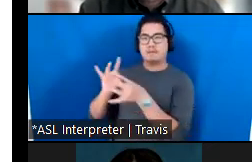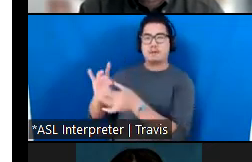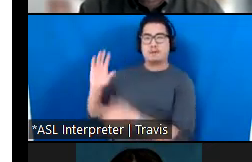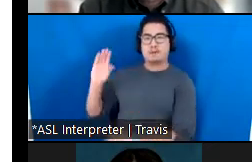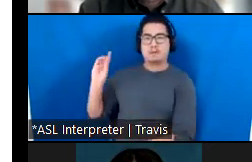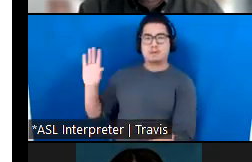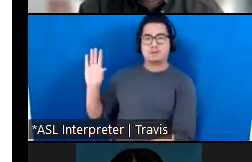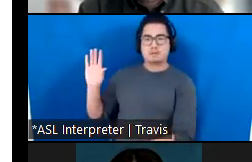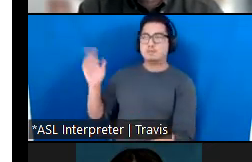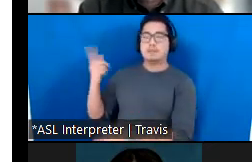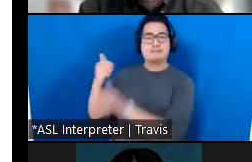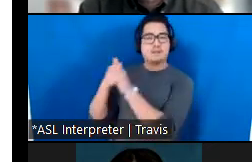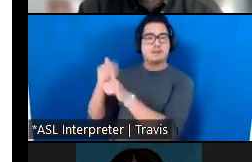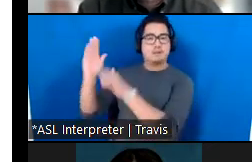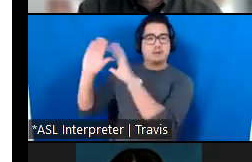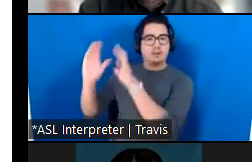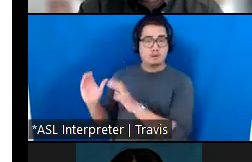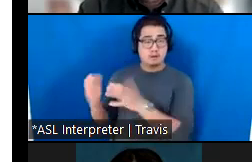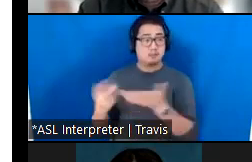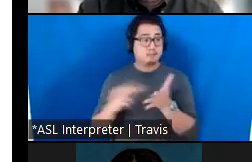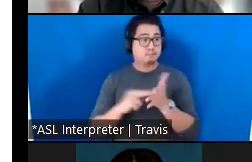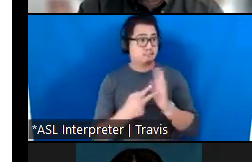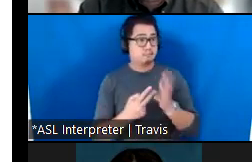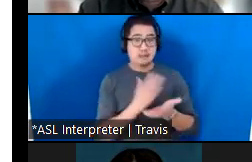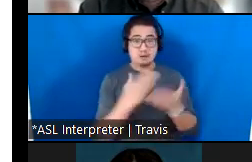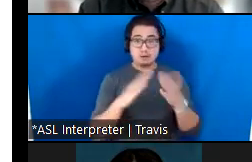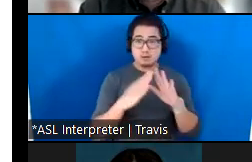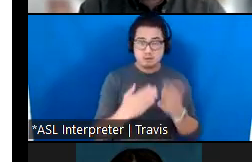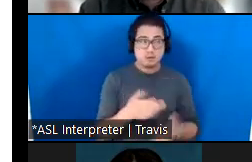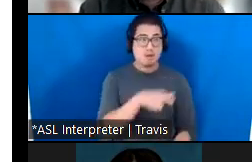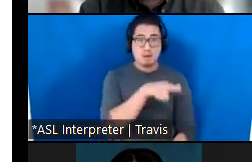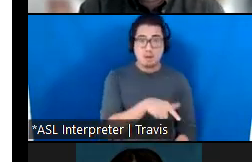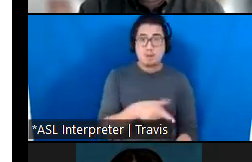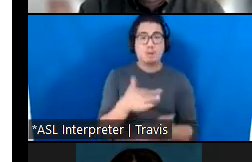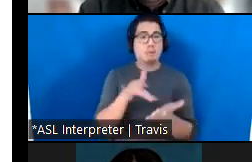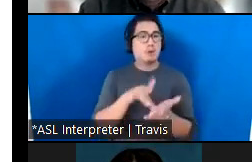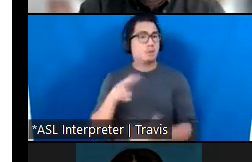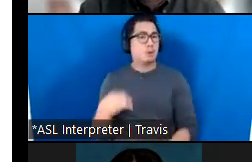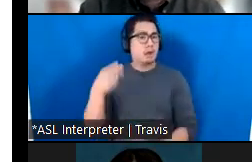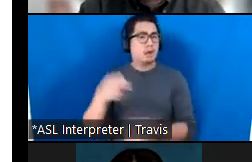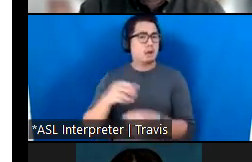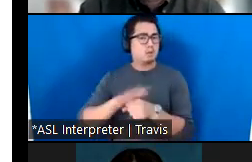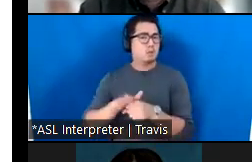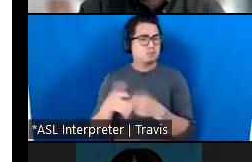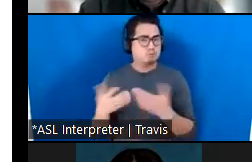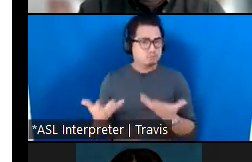categories that we decide whether a community is in low, medium, or high COVID activity. So with